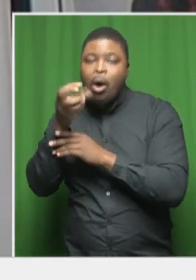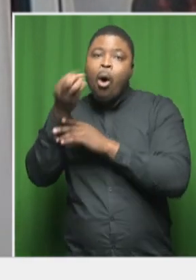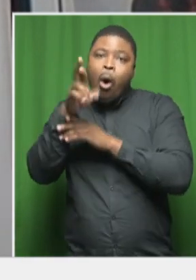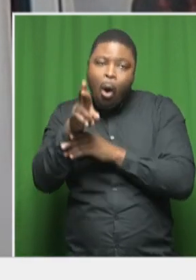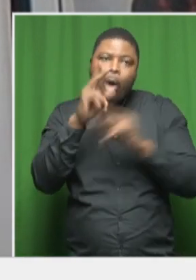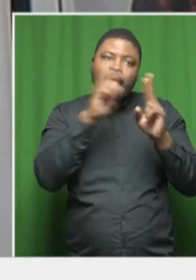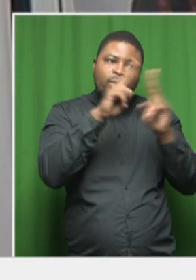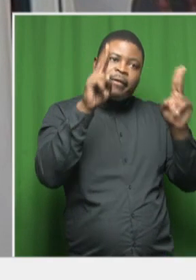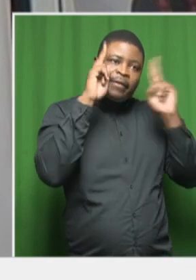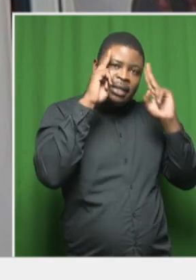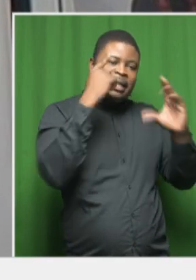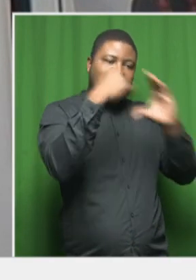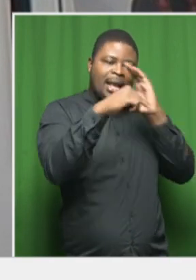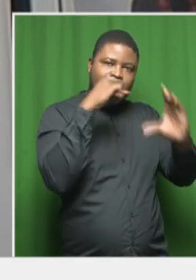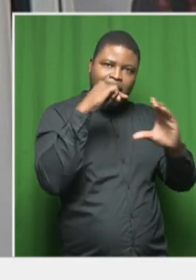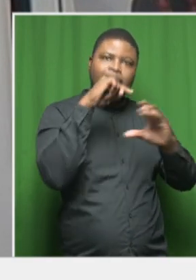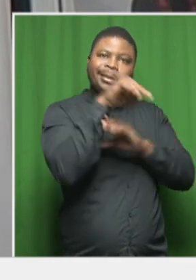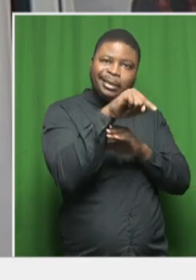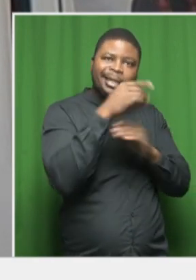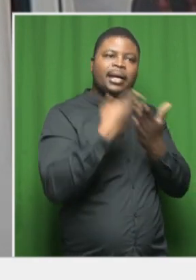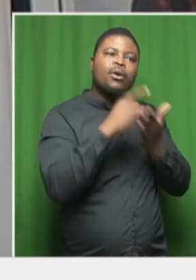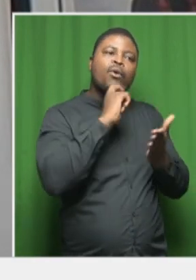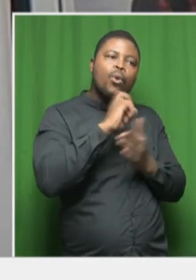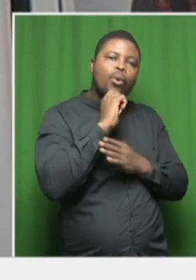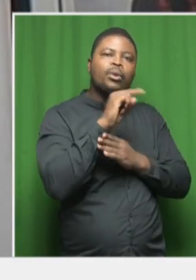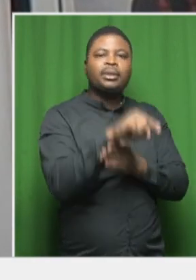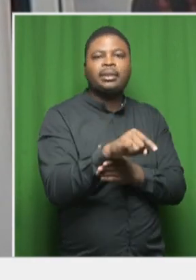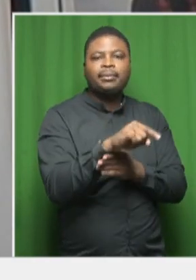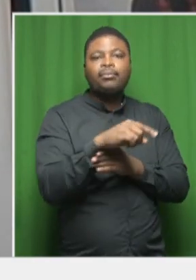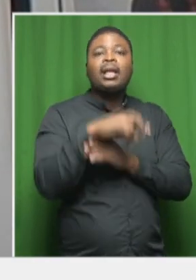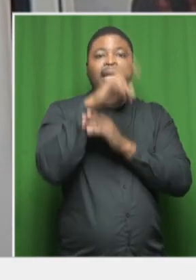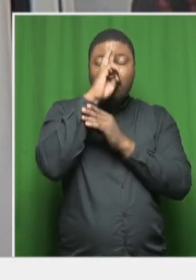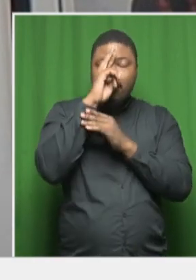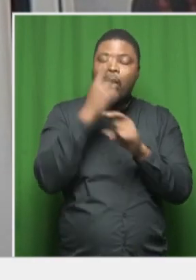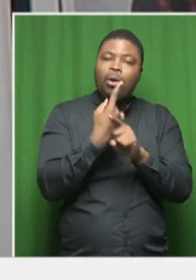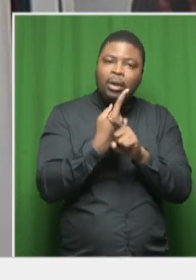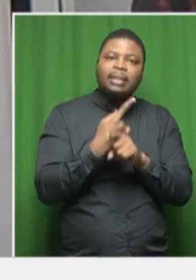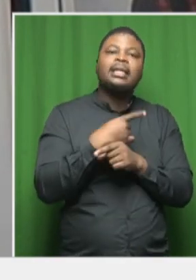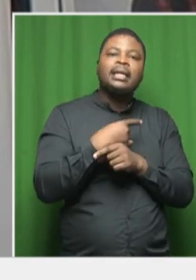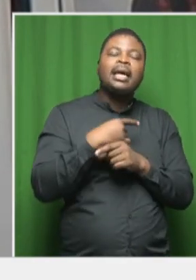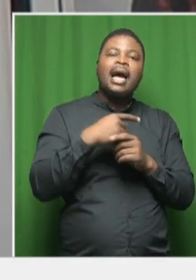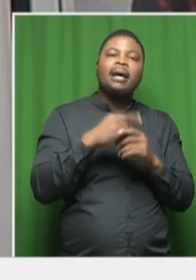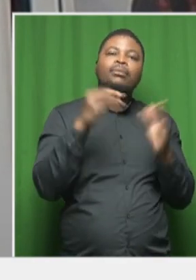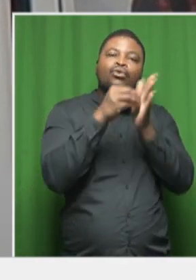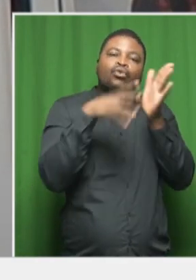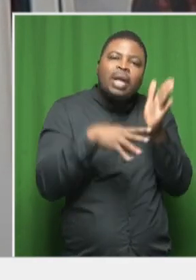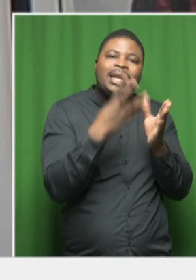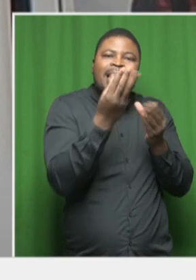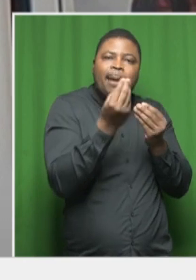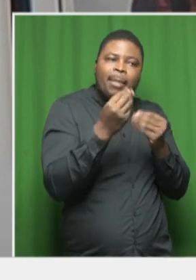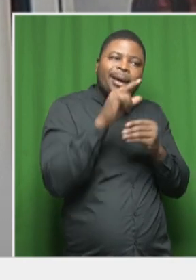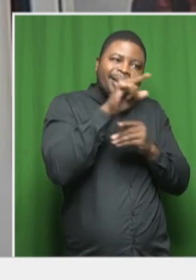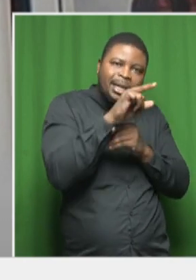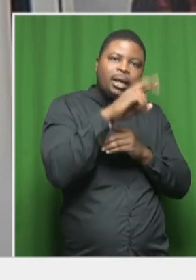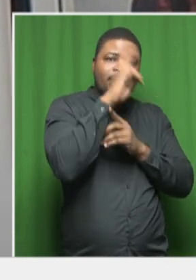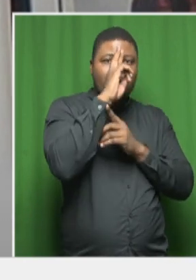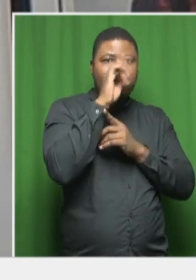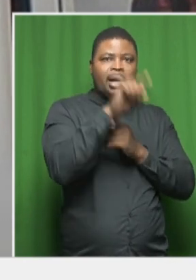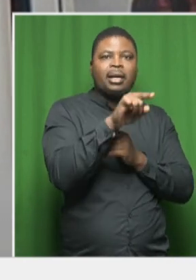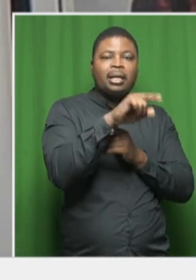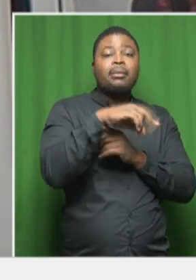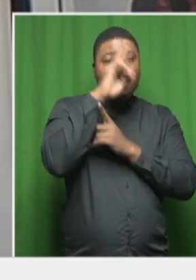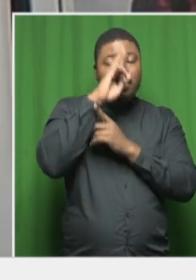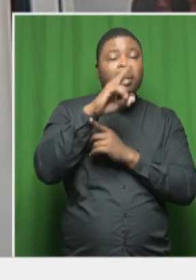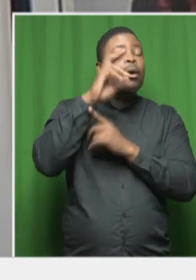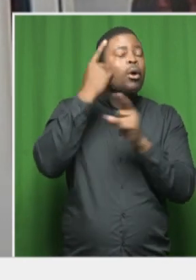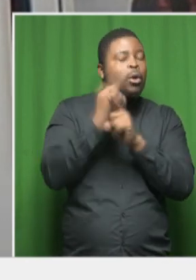use your university email address, and remember your student number. And with those two things, your